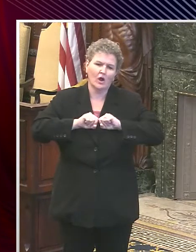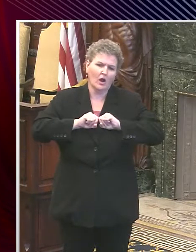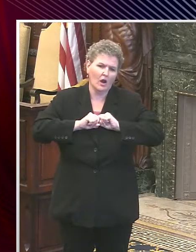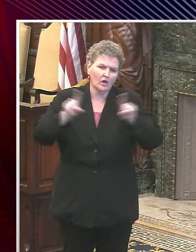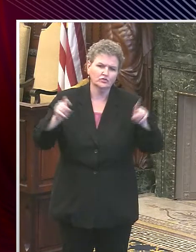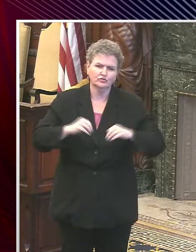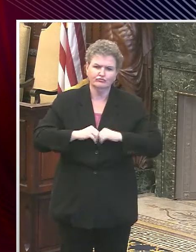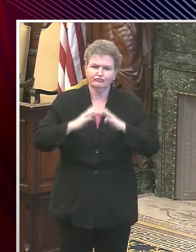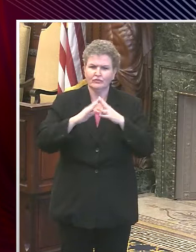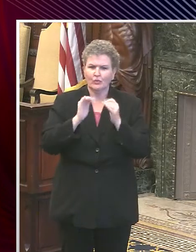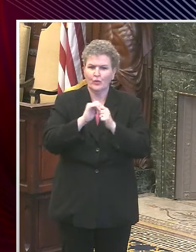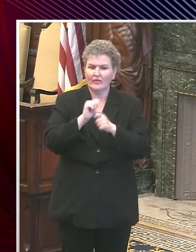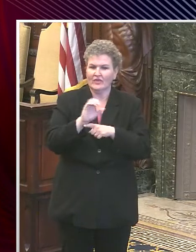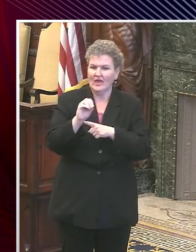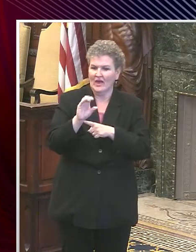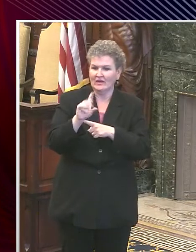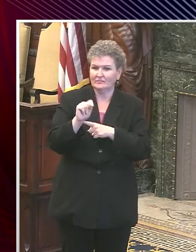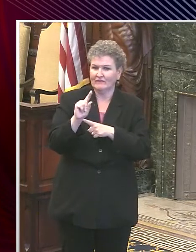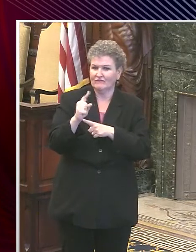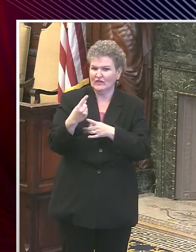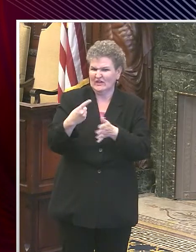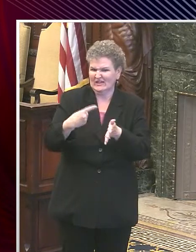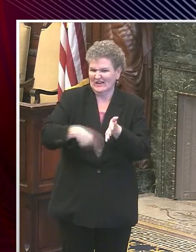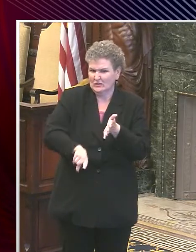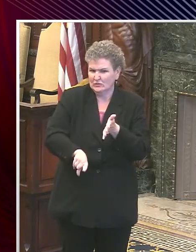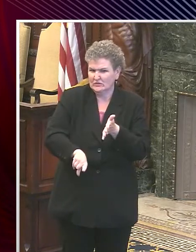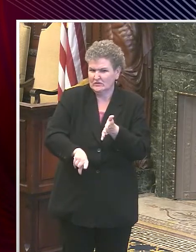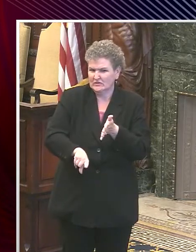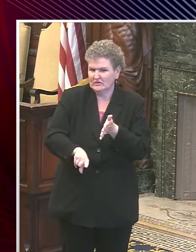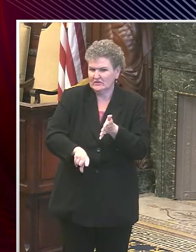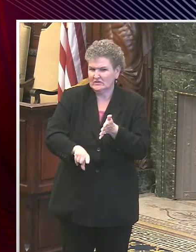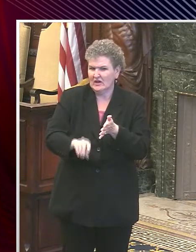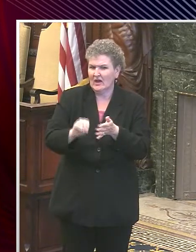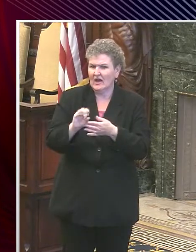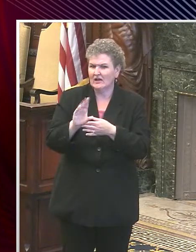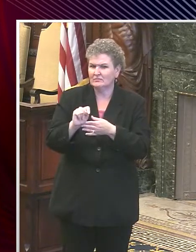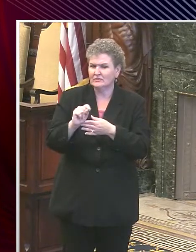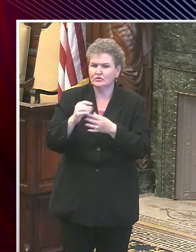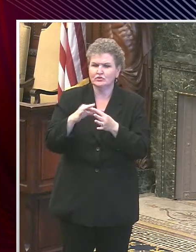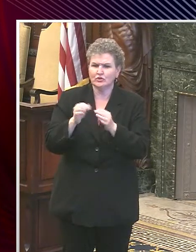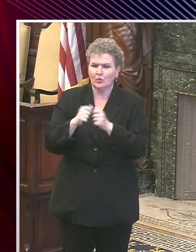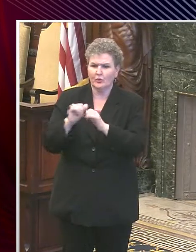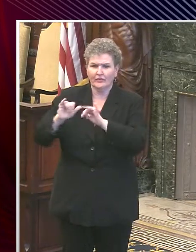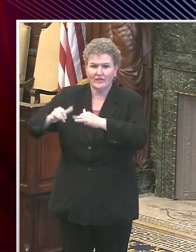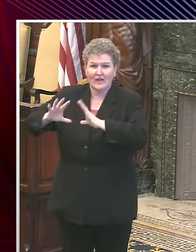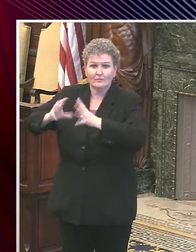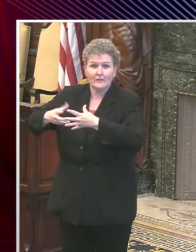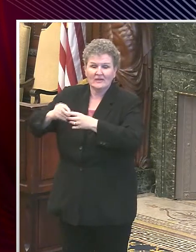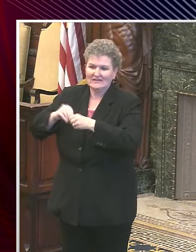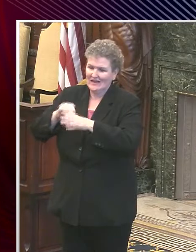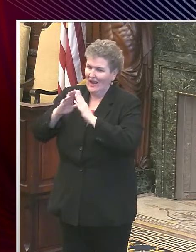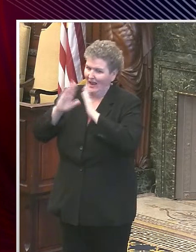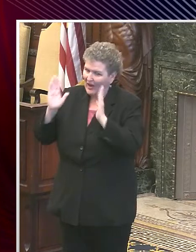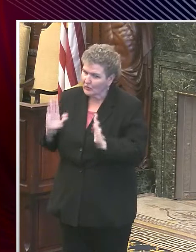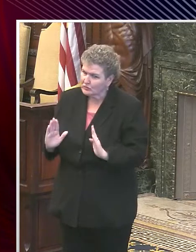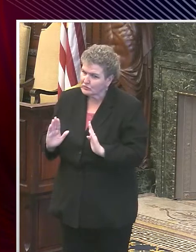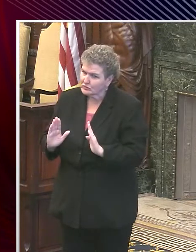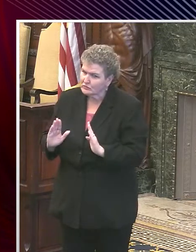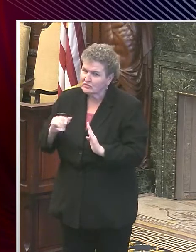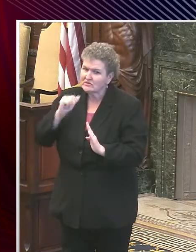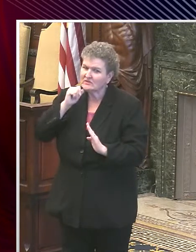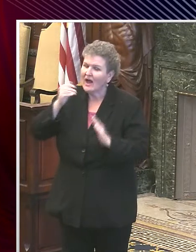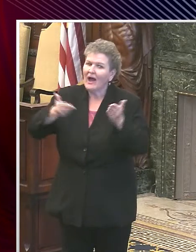this on October 1st. I would like to thank our OIT division. This system was built in-house. We did not use a private outsourced